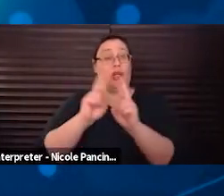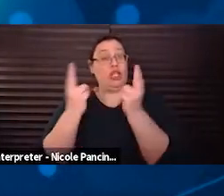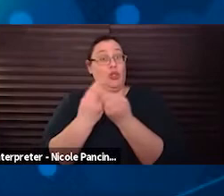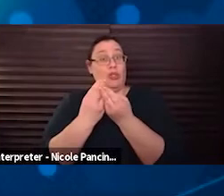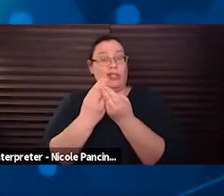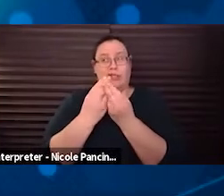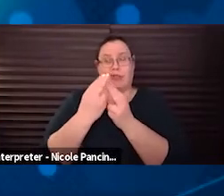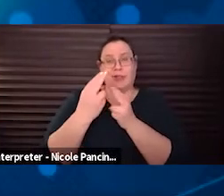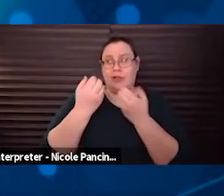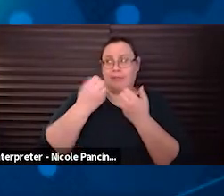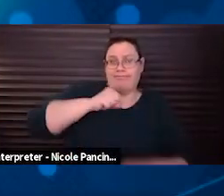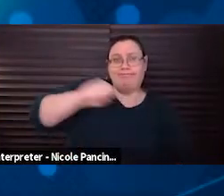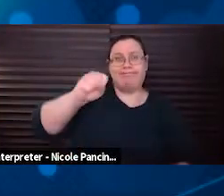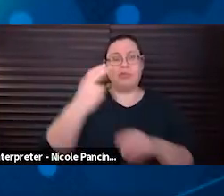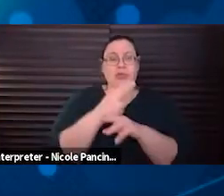back through organizing,